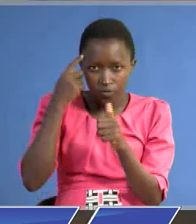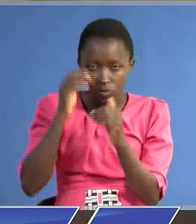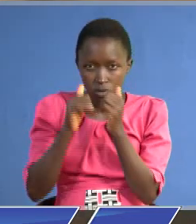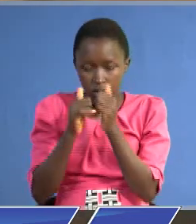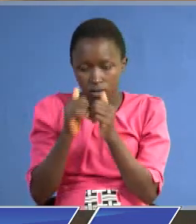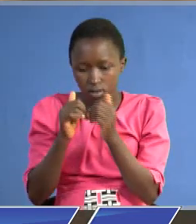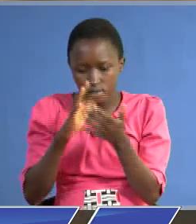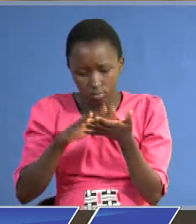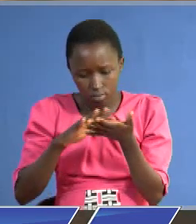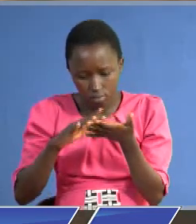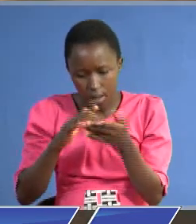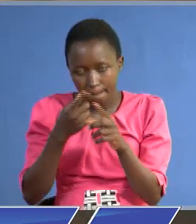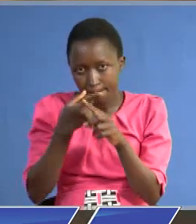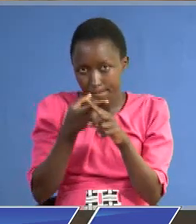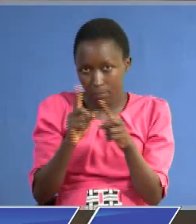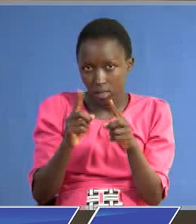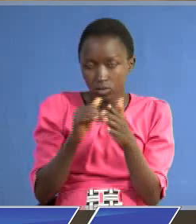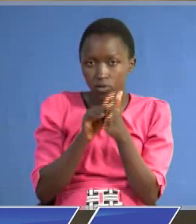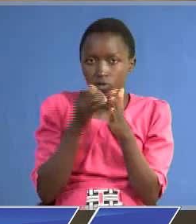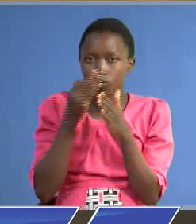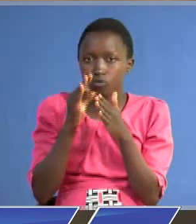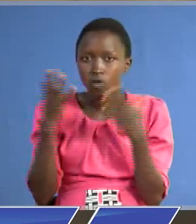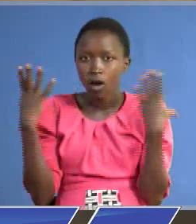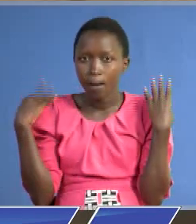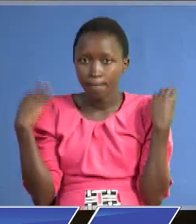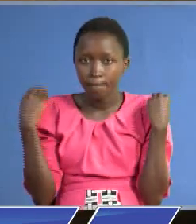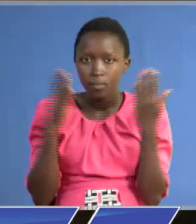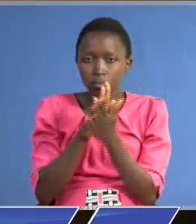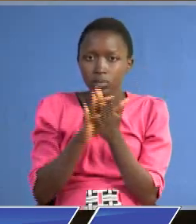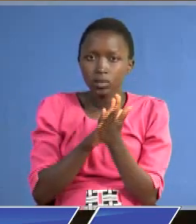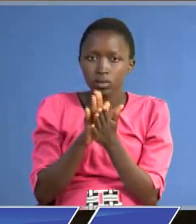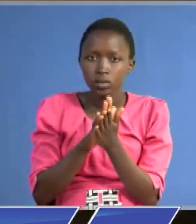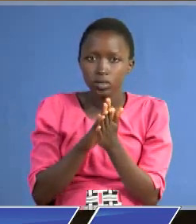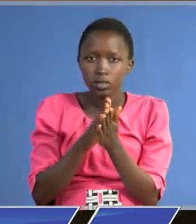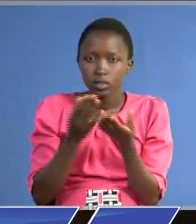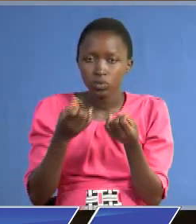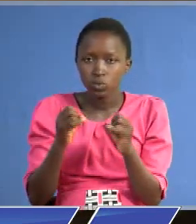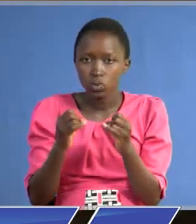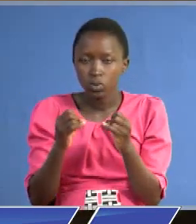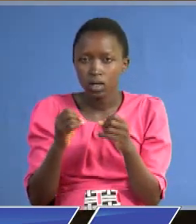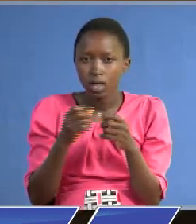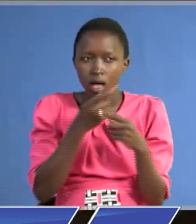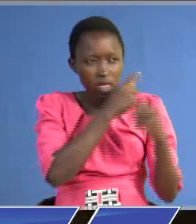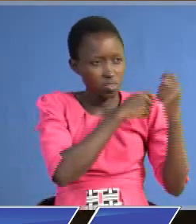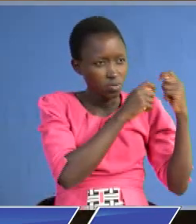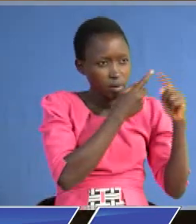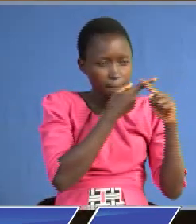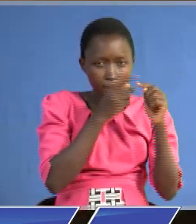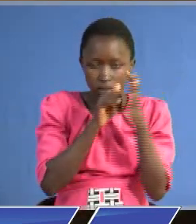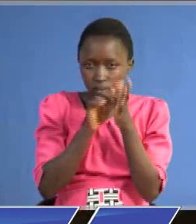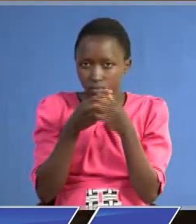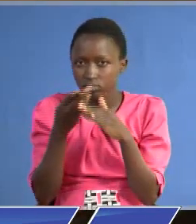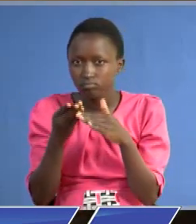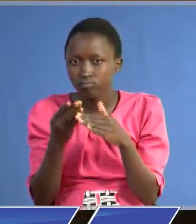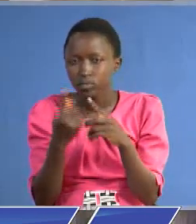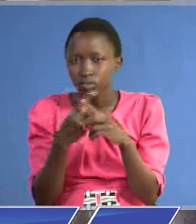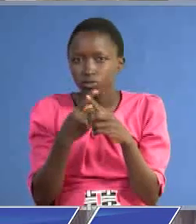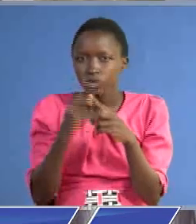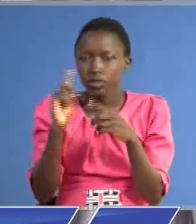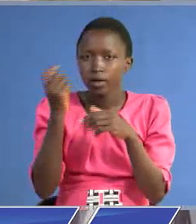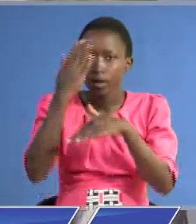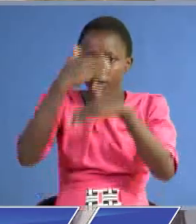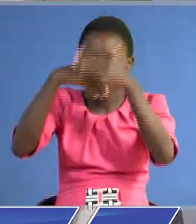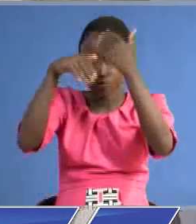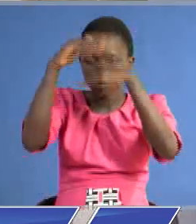scientific study, however, devoid of a practical basis to test these theories. But by an initiative by several Kenya